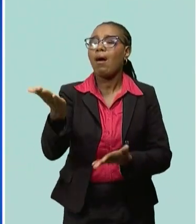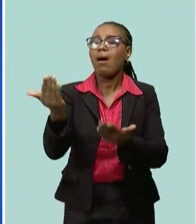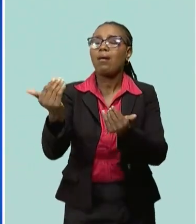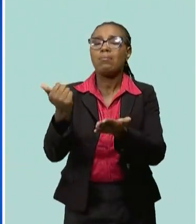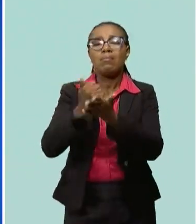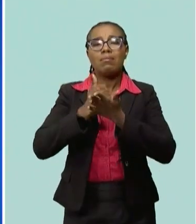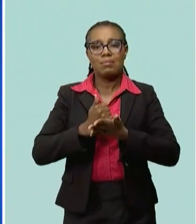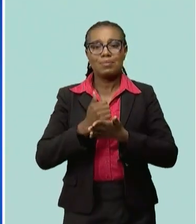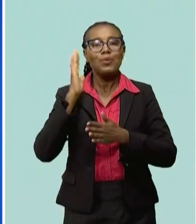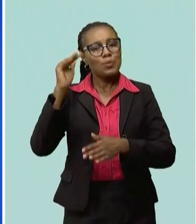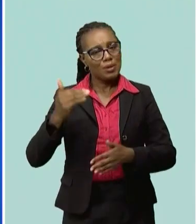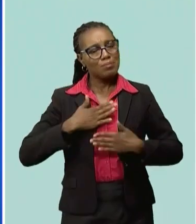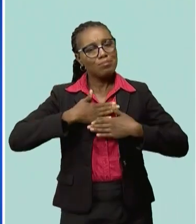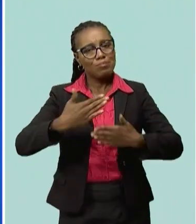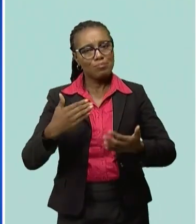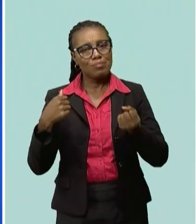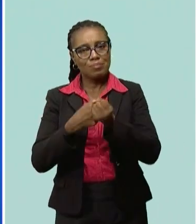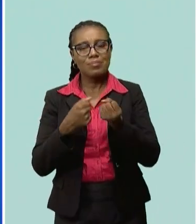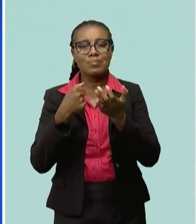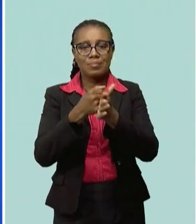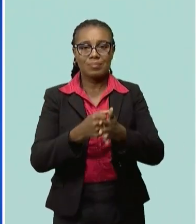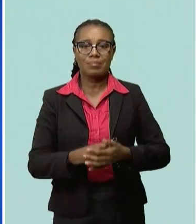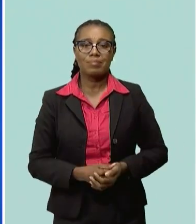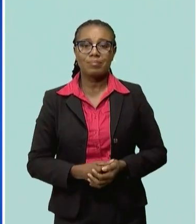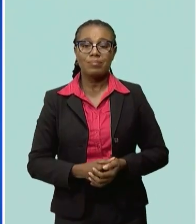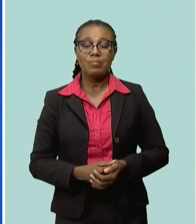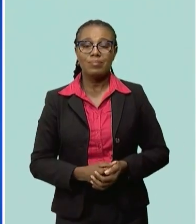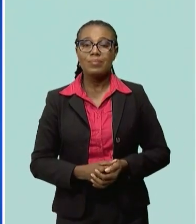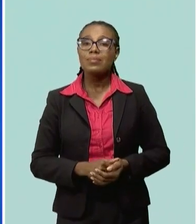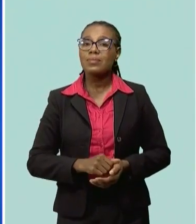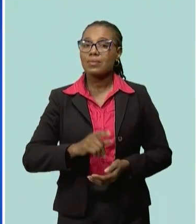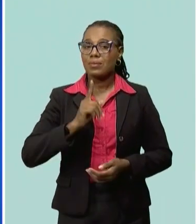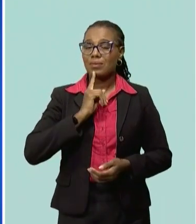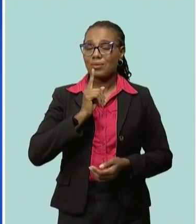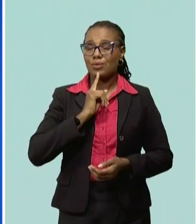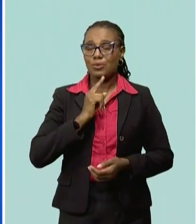will do it. It was really shocking to hear the news yesterday.